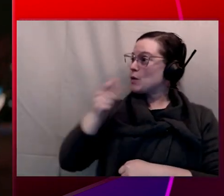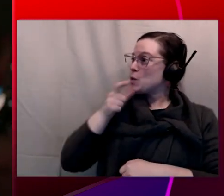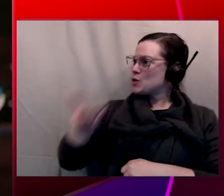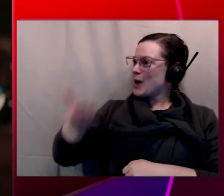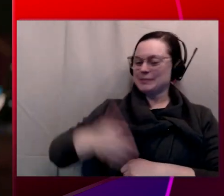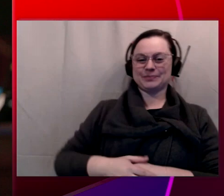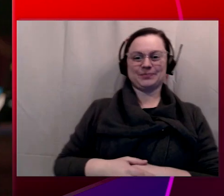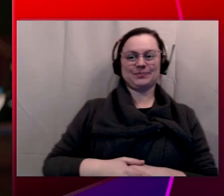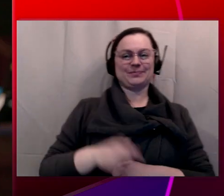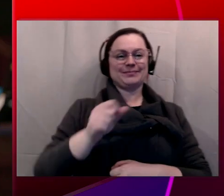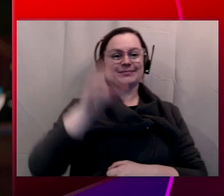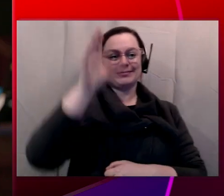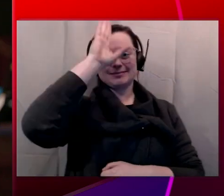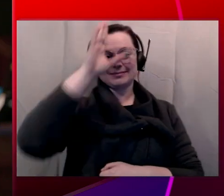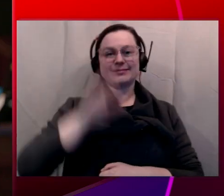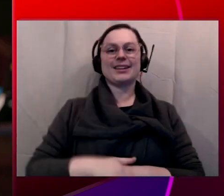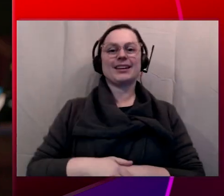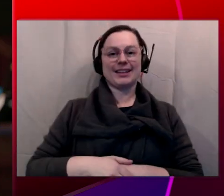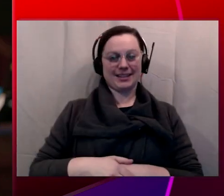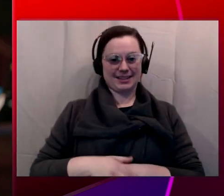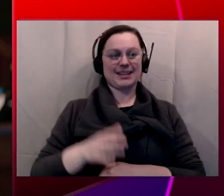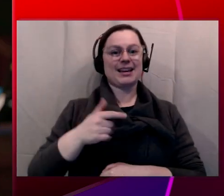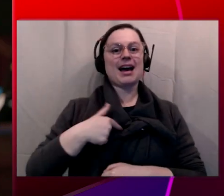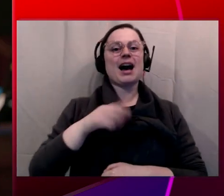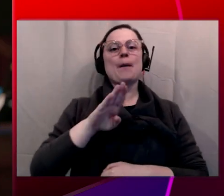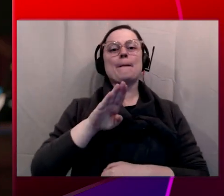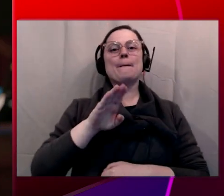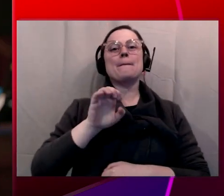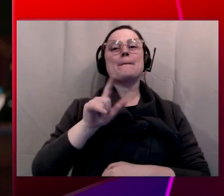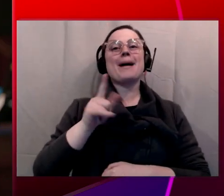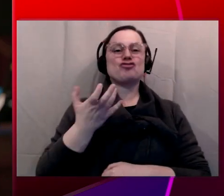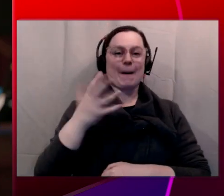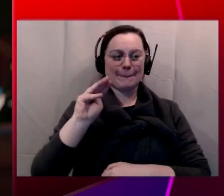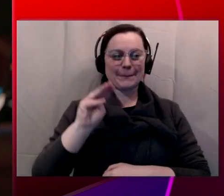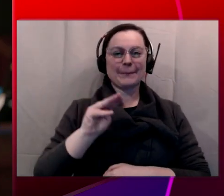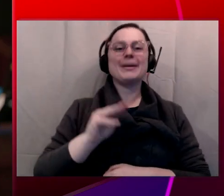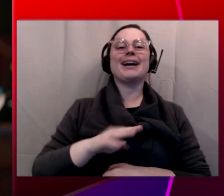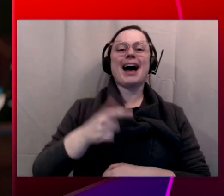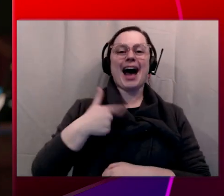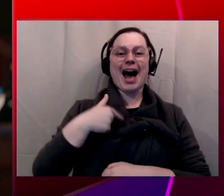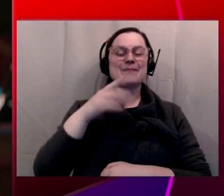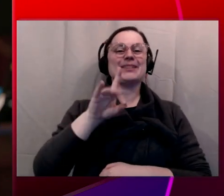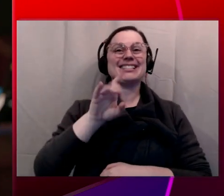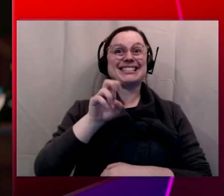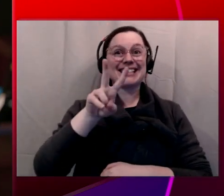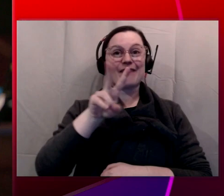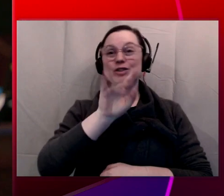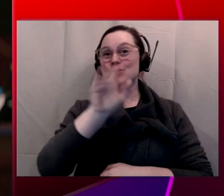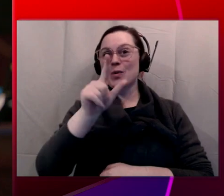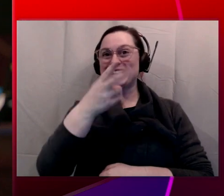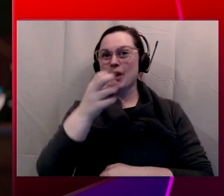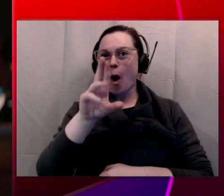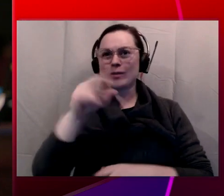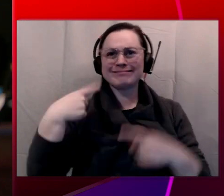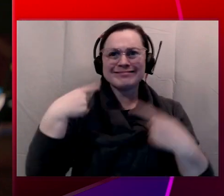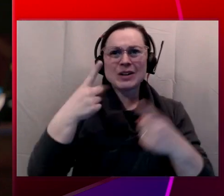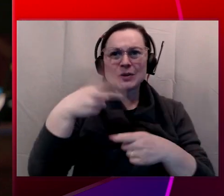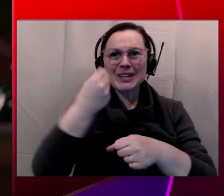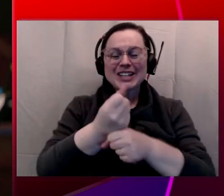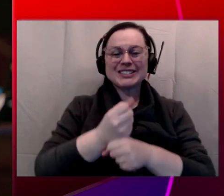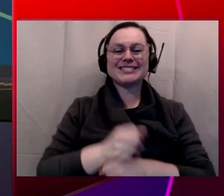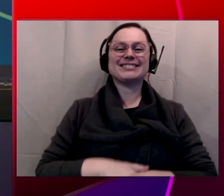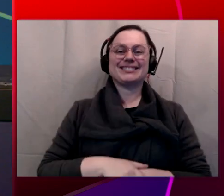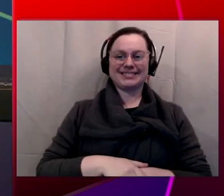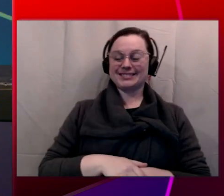are. Yeah, I'm Gert Leenders. I'm a Belgium guy, and I'm a DevTools heroes for 2 years already, I guess. Yeah.